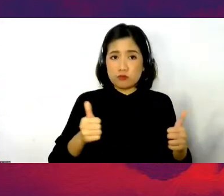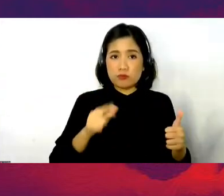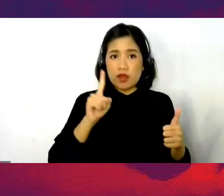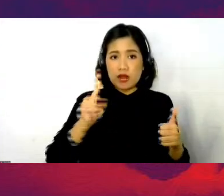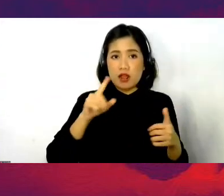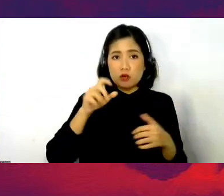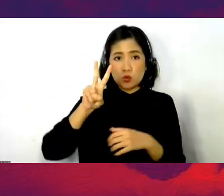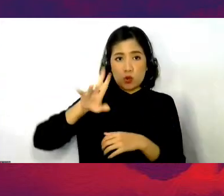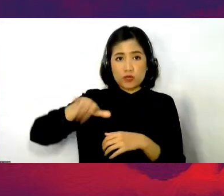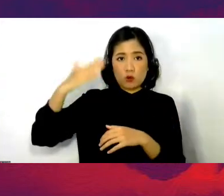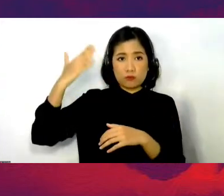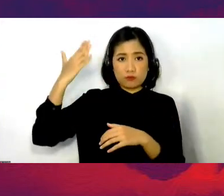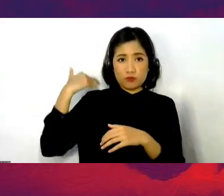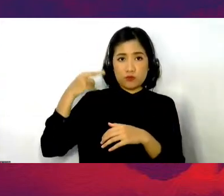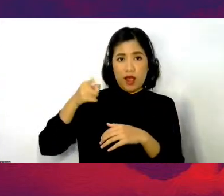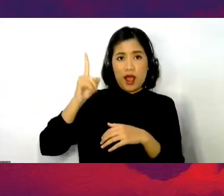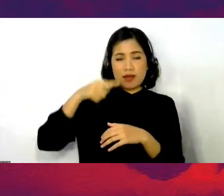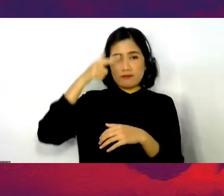years. How